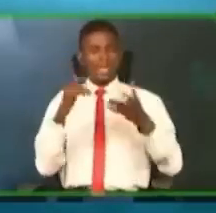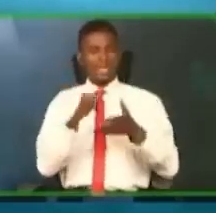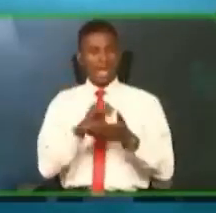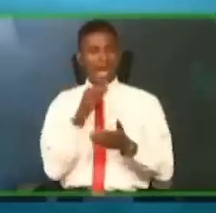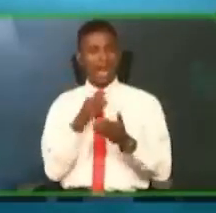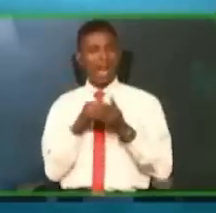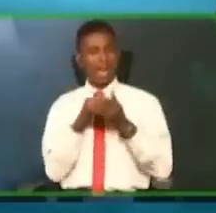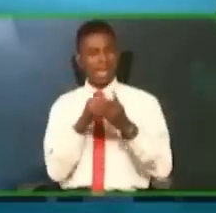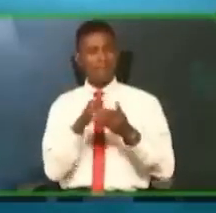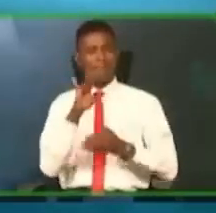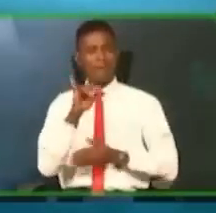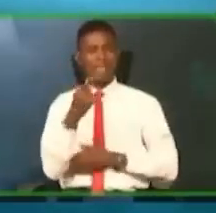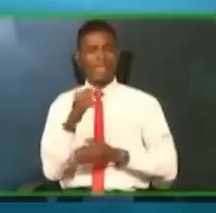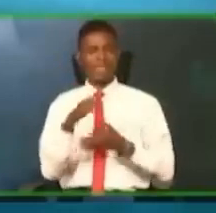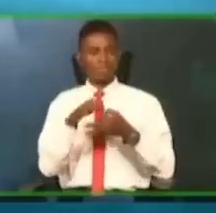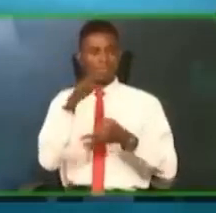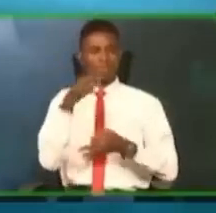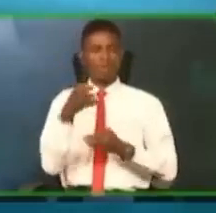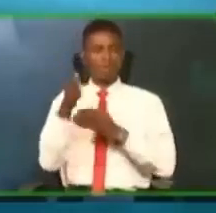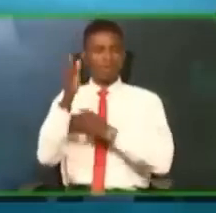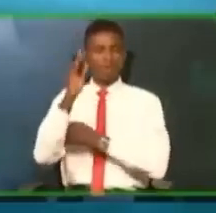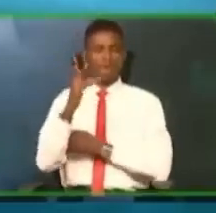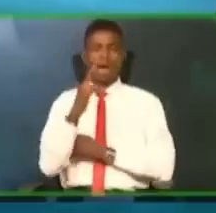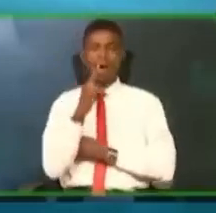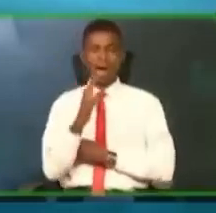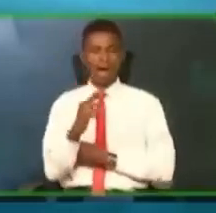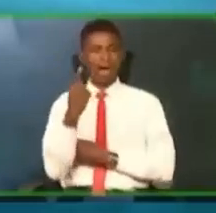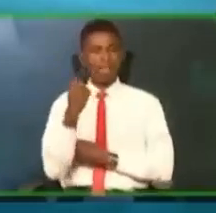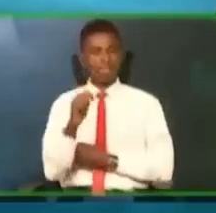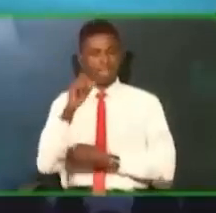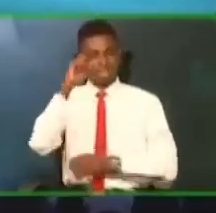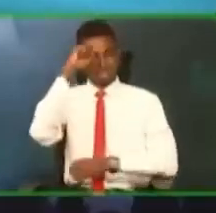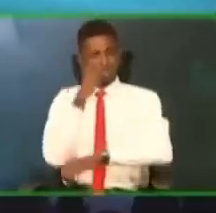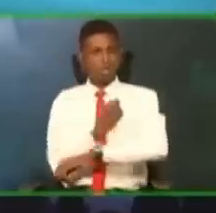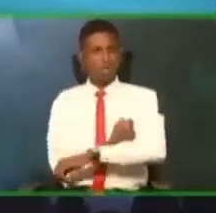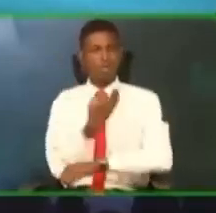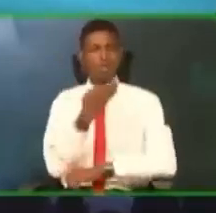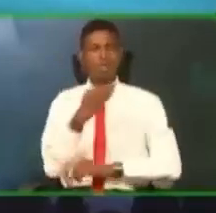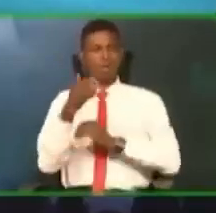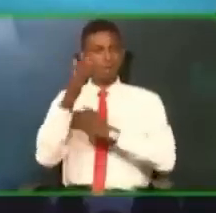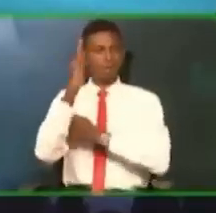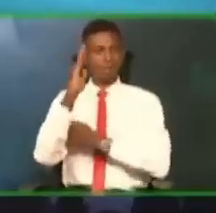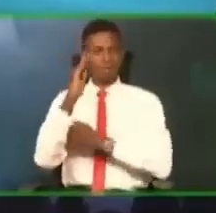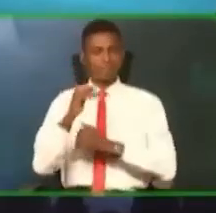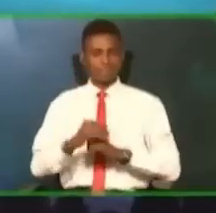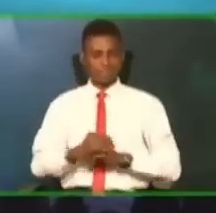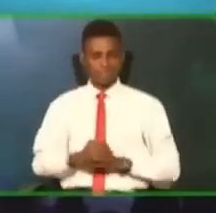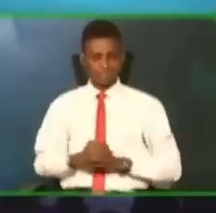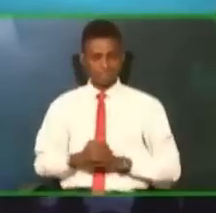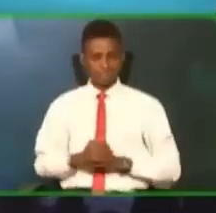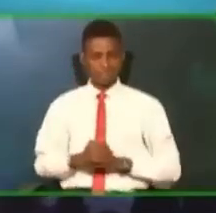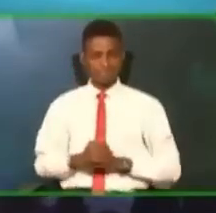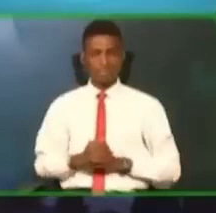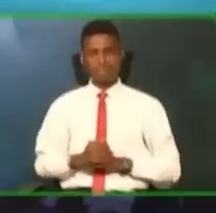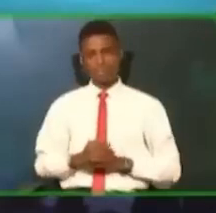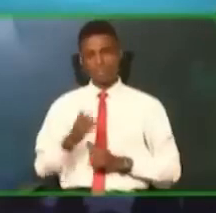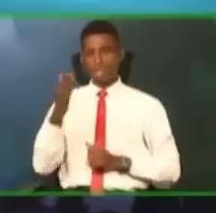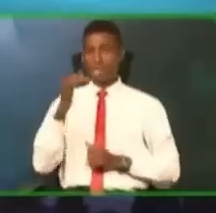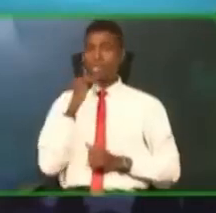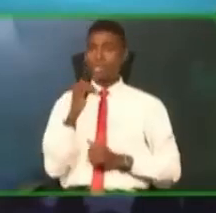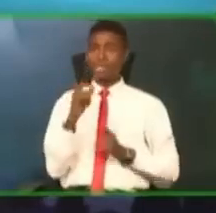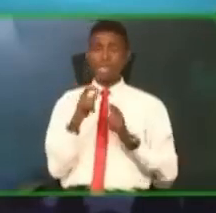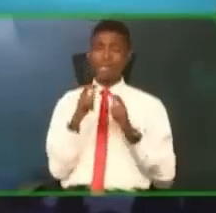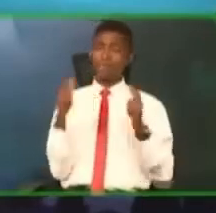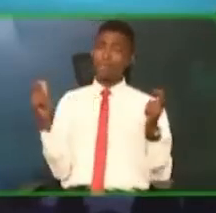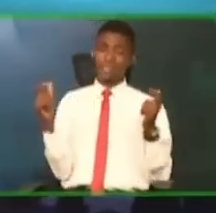are the sons of God. Are we still together? There seems to be a great confusion